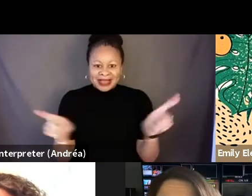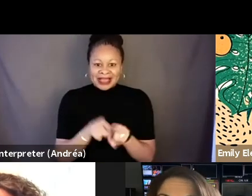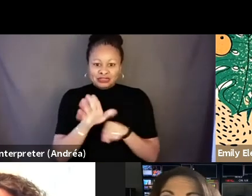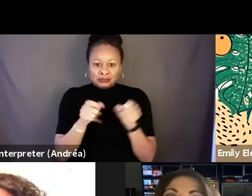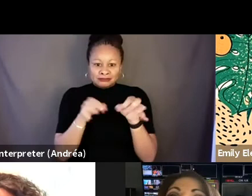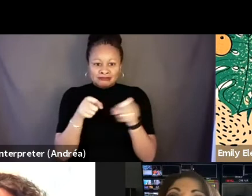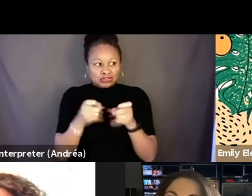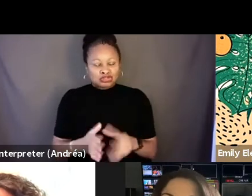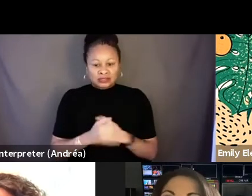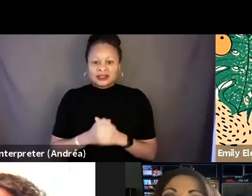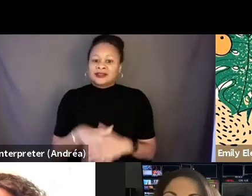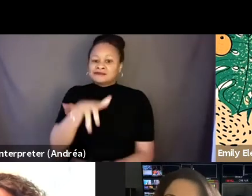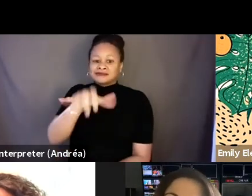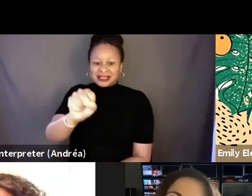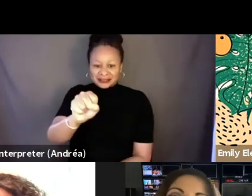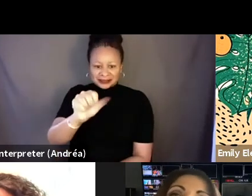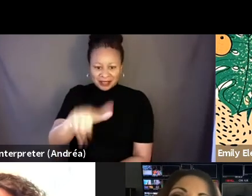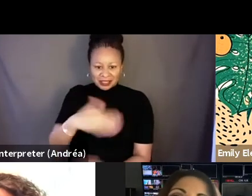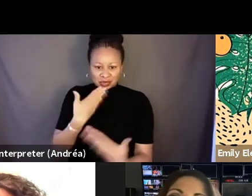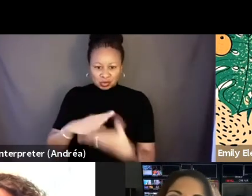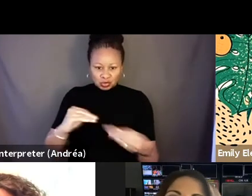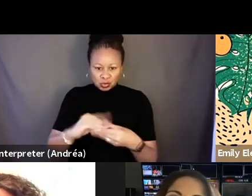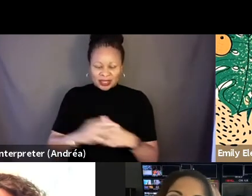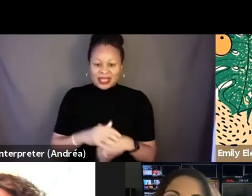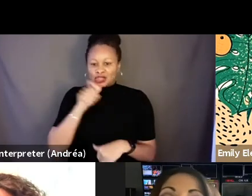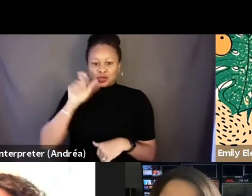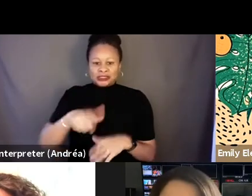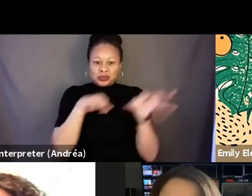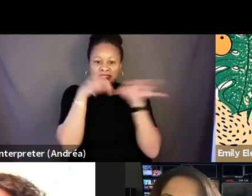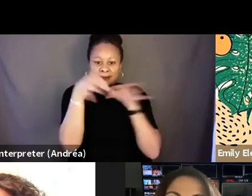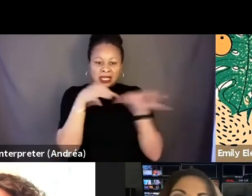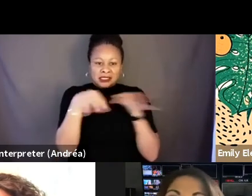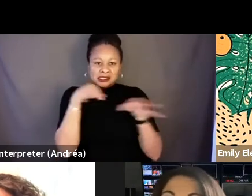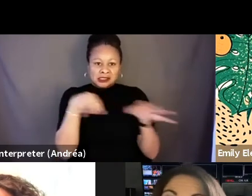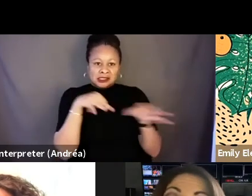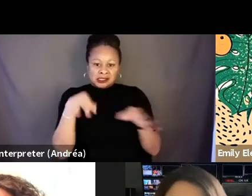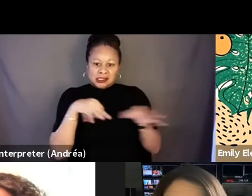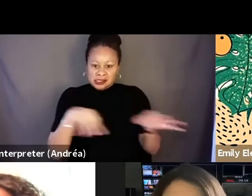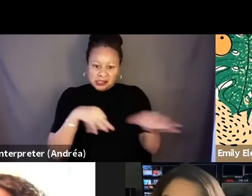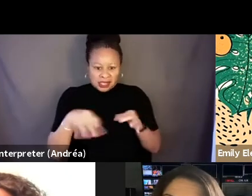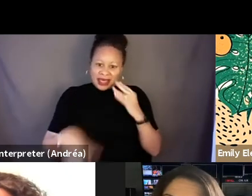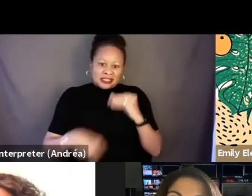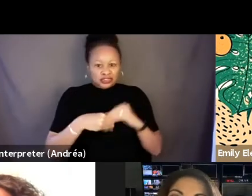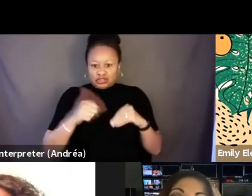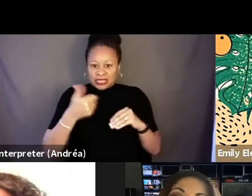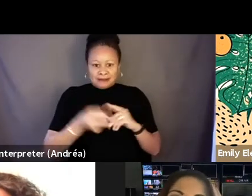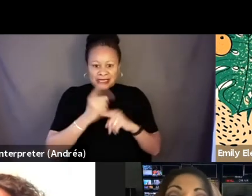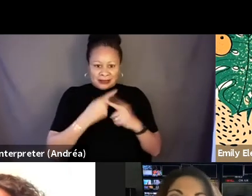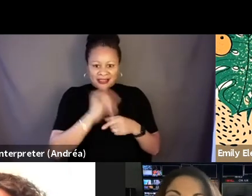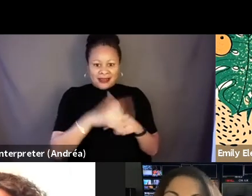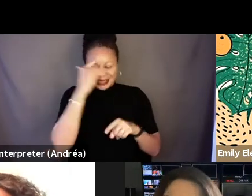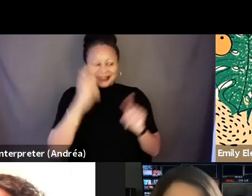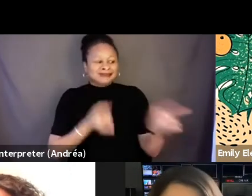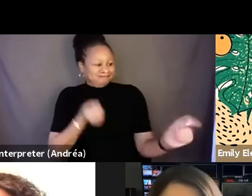manager, yes, that is a good story, that you don't have to explain it that extra 10 minutes because they